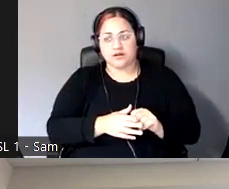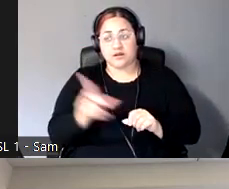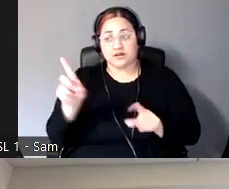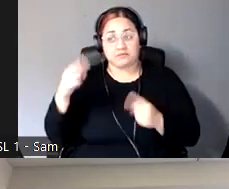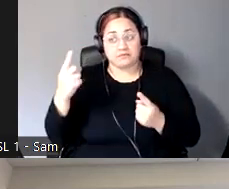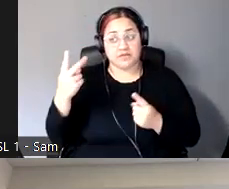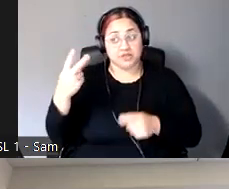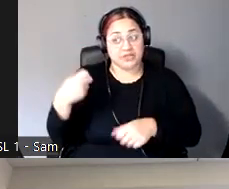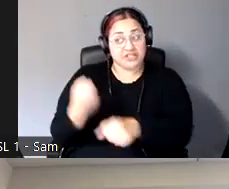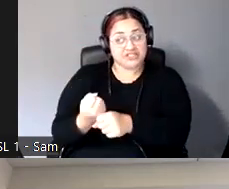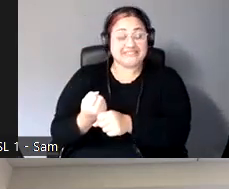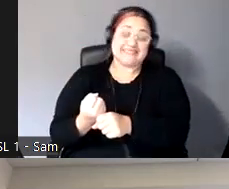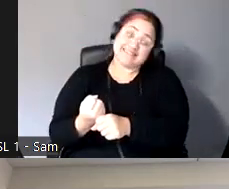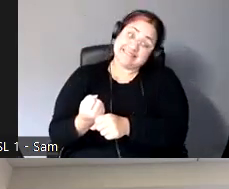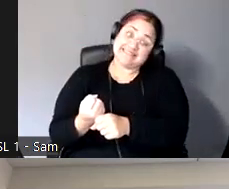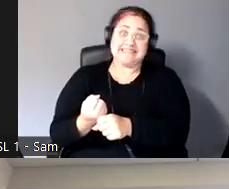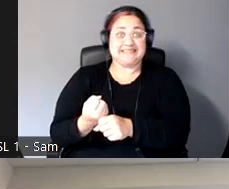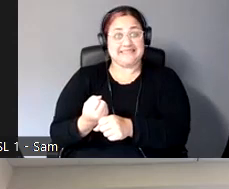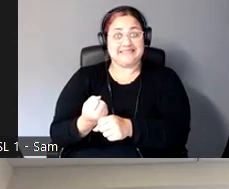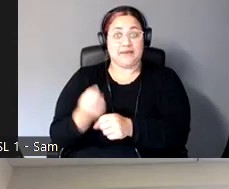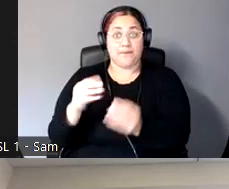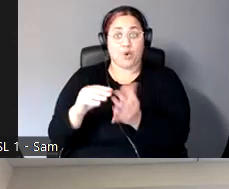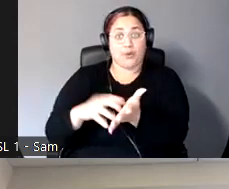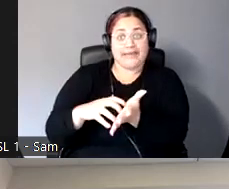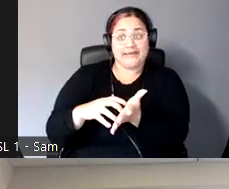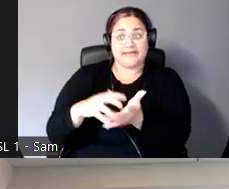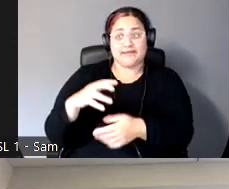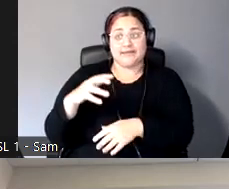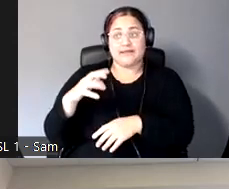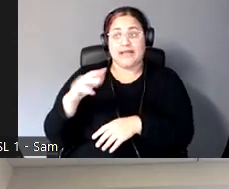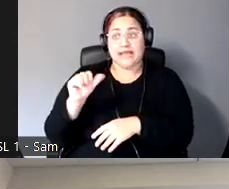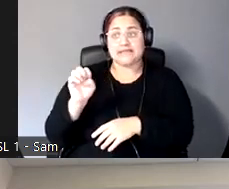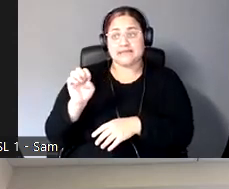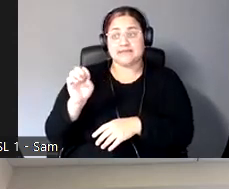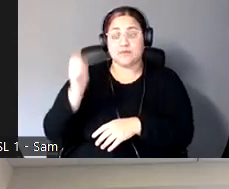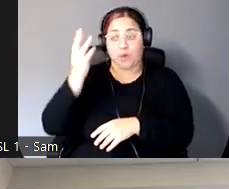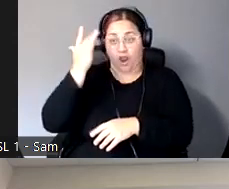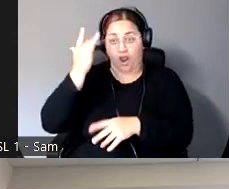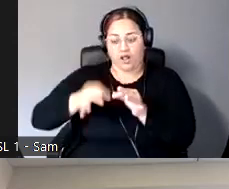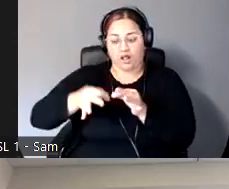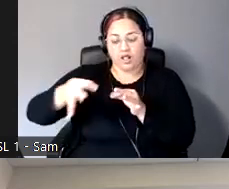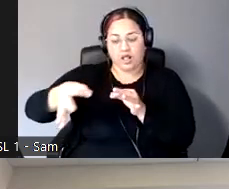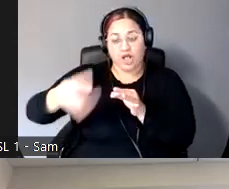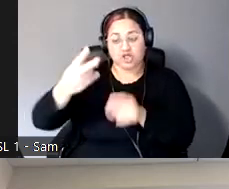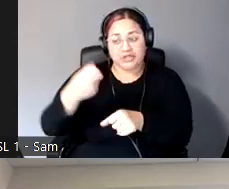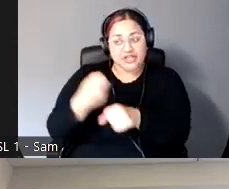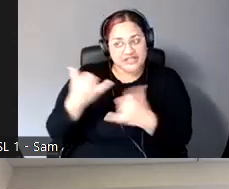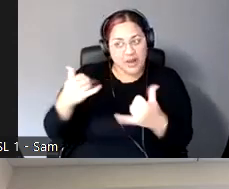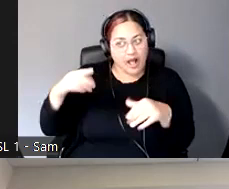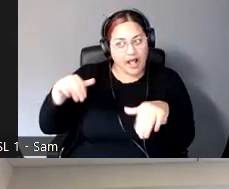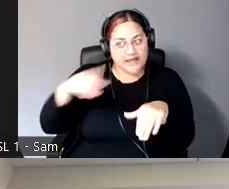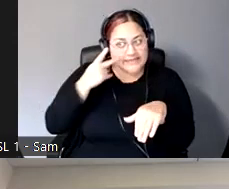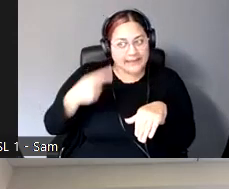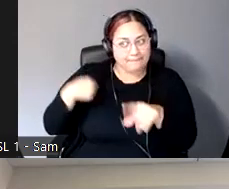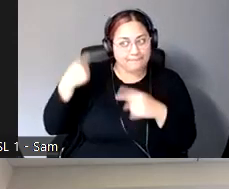seen the child in 2 years, that makes the case a little more challenging and a little more difficult because of the delay. And I see she says